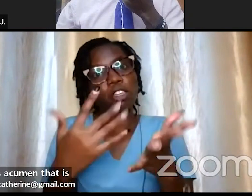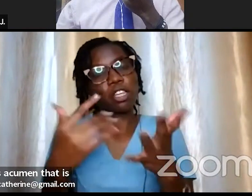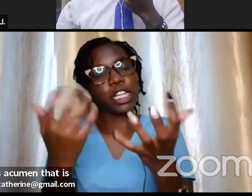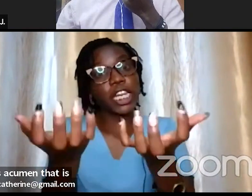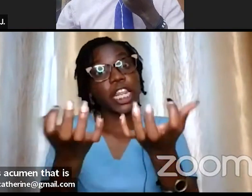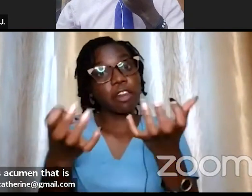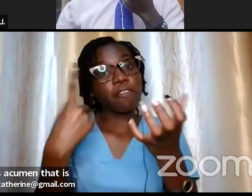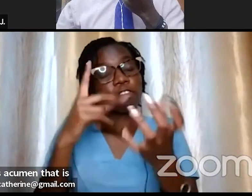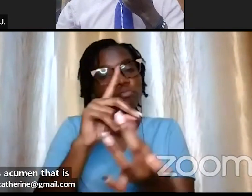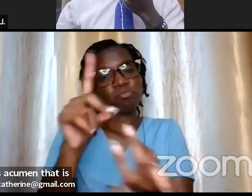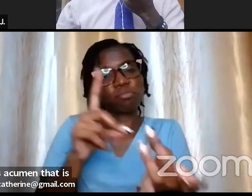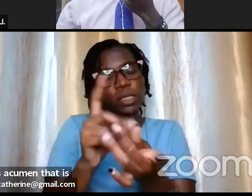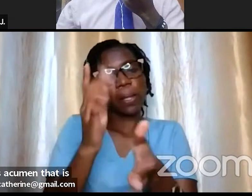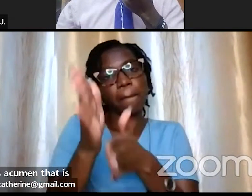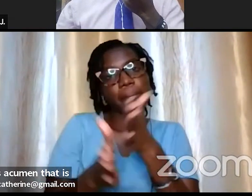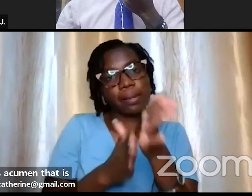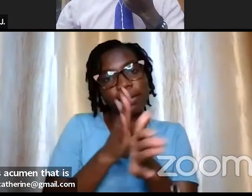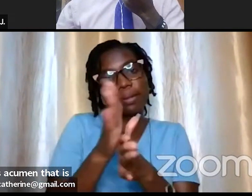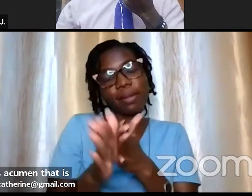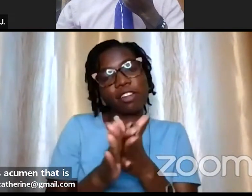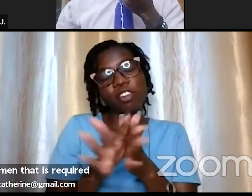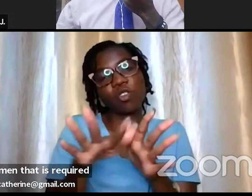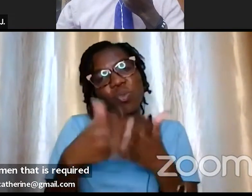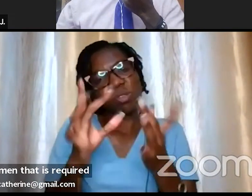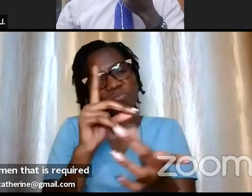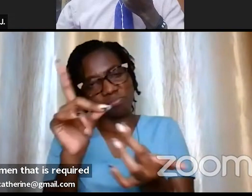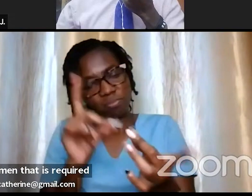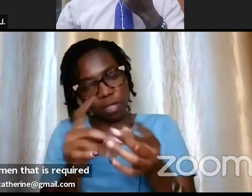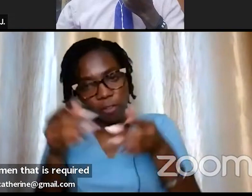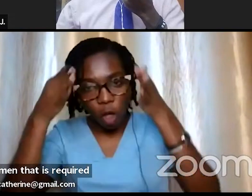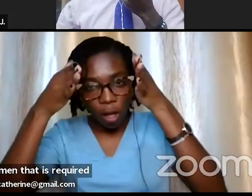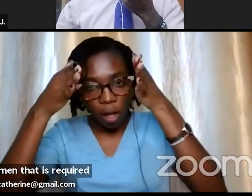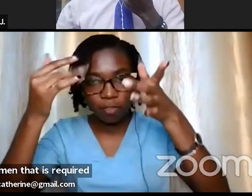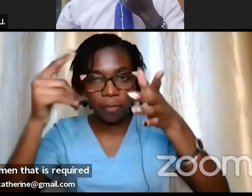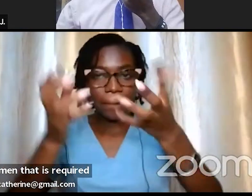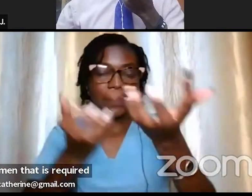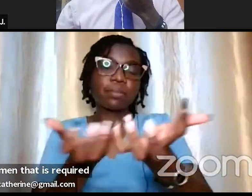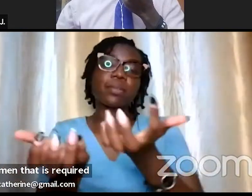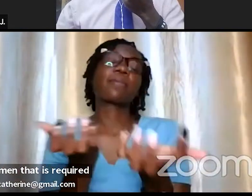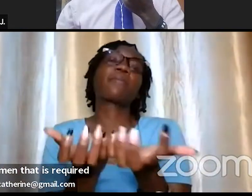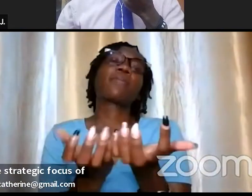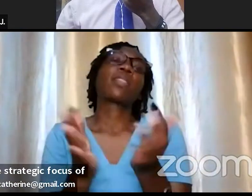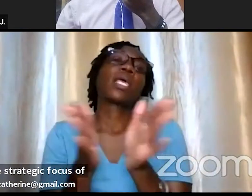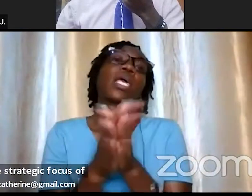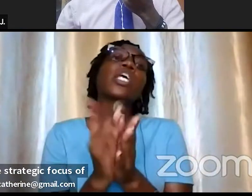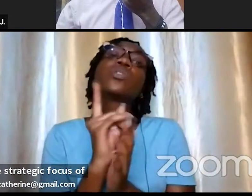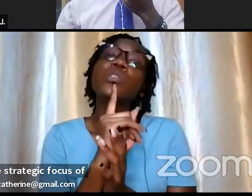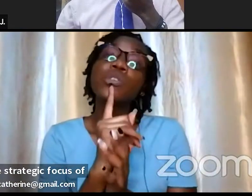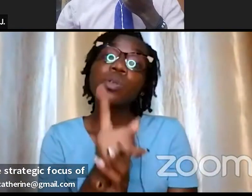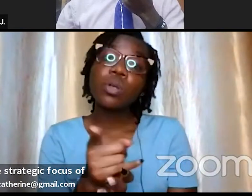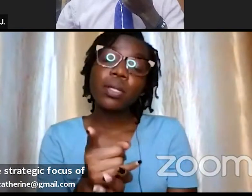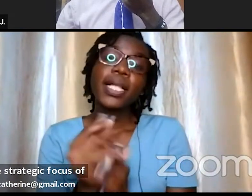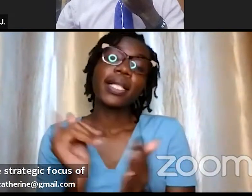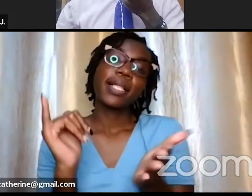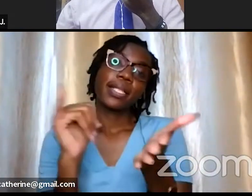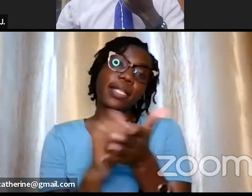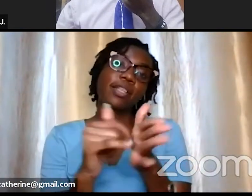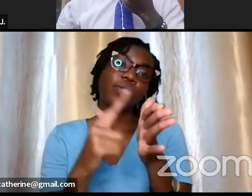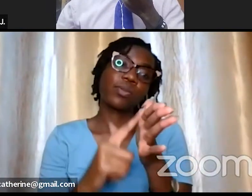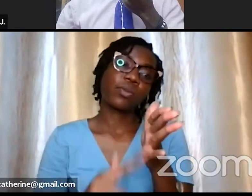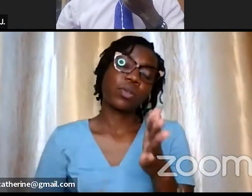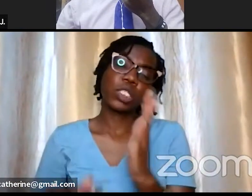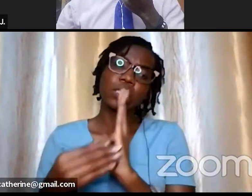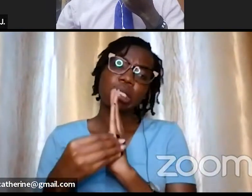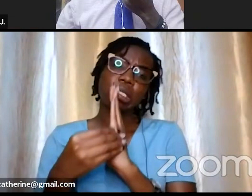strategic planning and the strategic focus of the business. And thus, that is what leads most